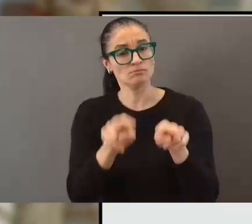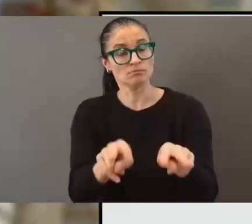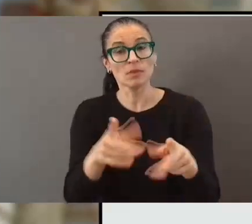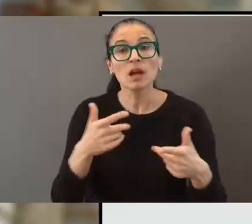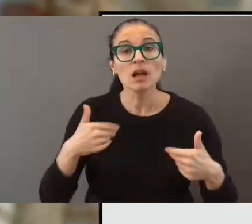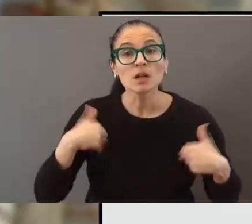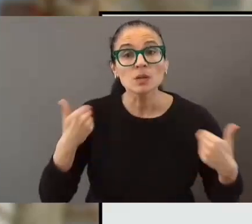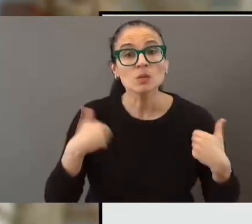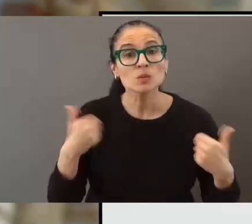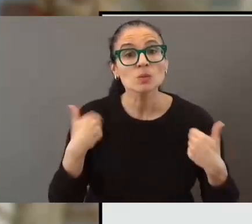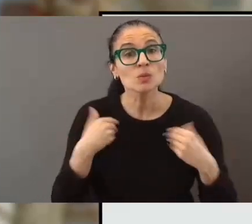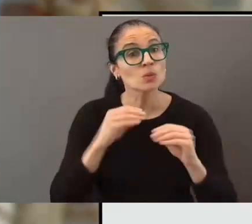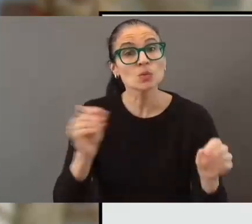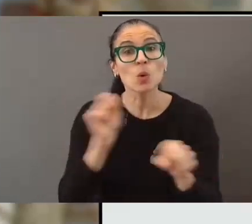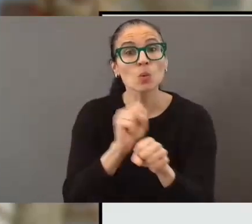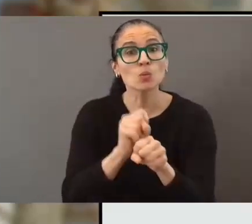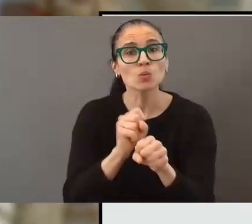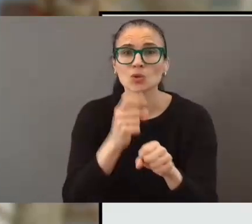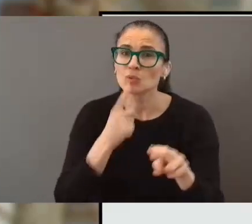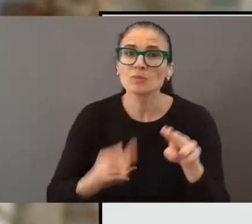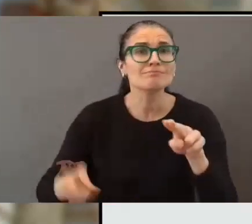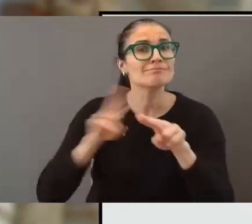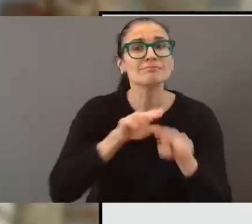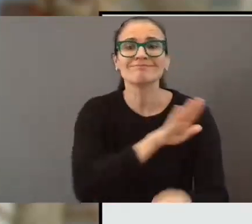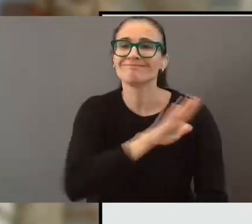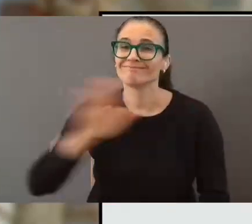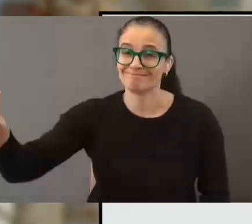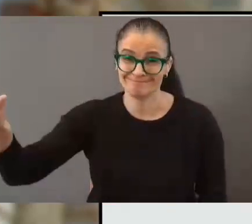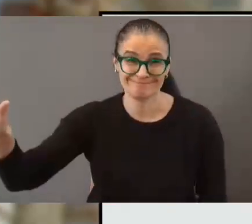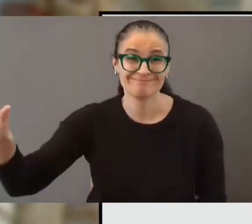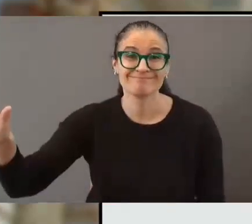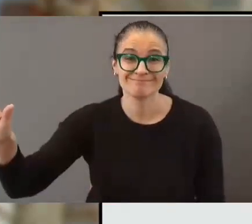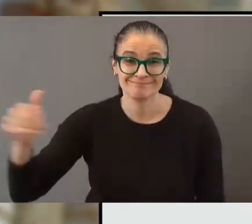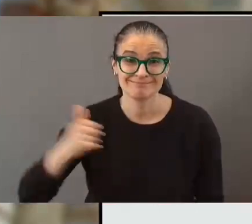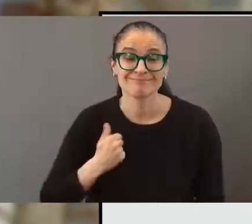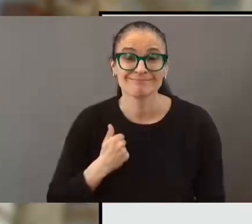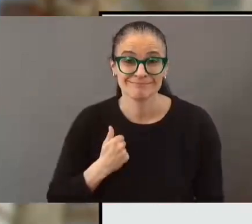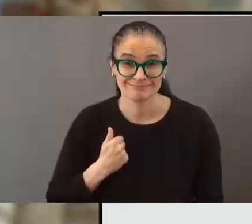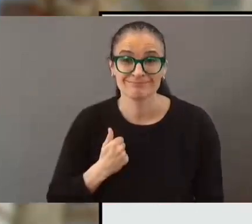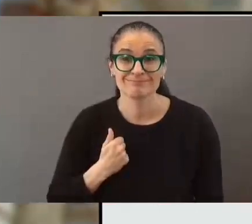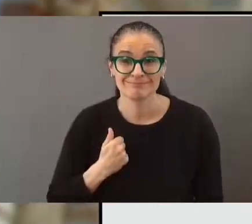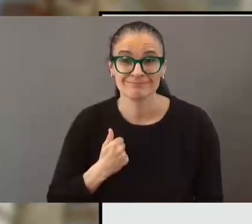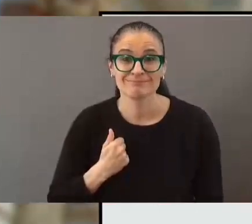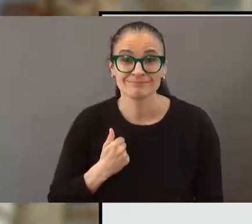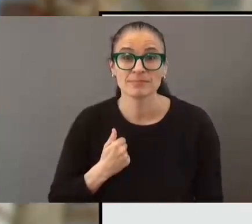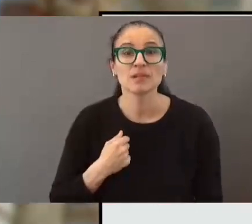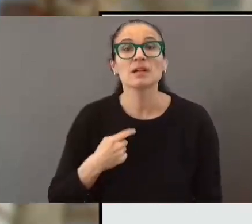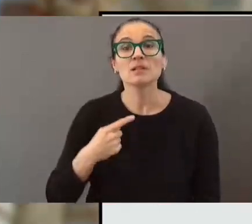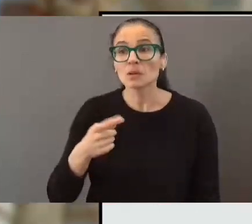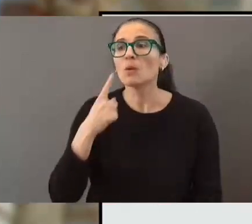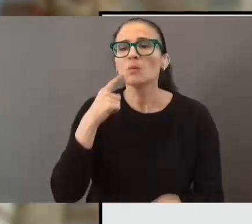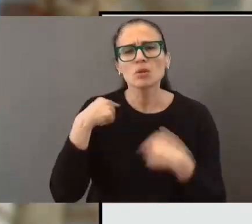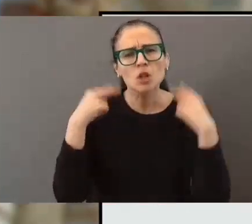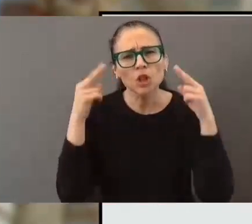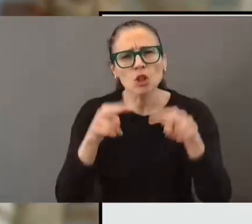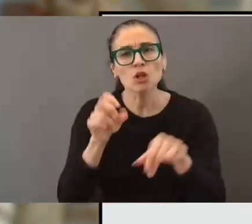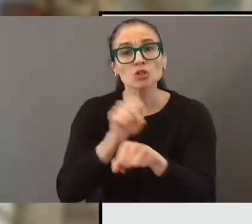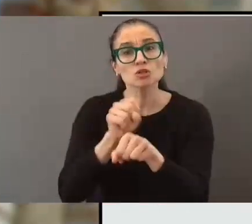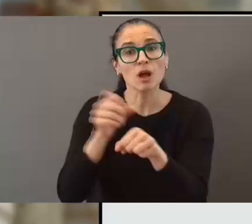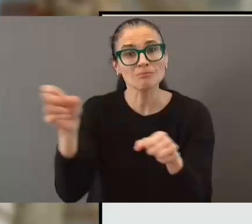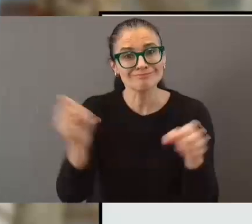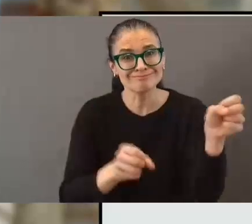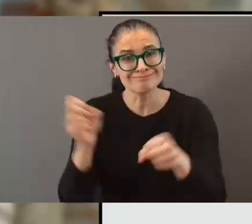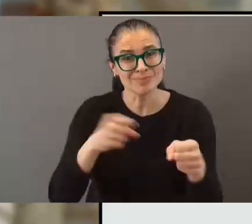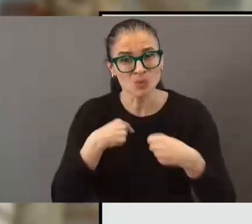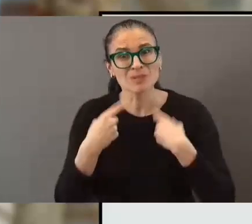We bucked the trend in the last jobs announcements for the past few months, including in manufacturing, which was down across the country,